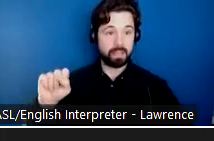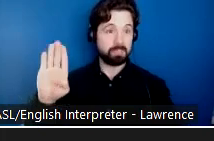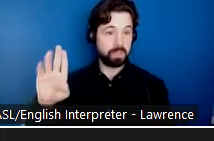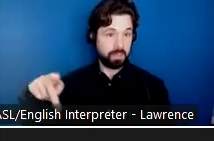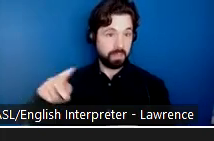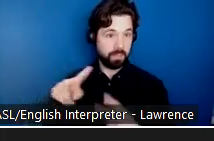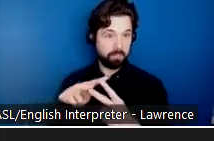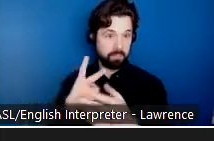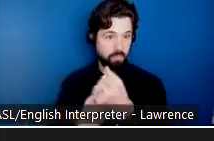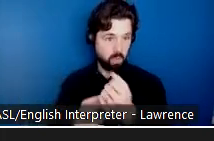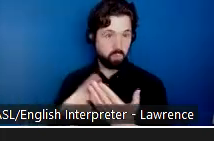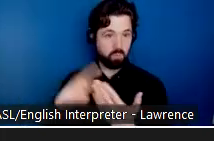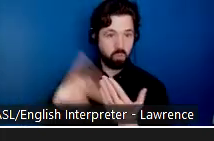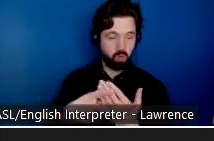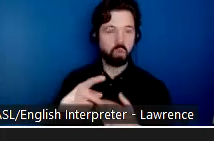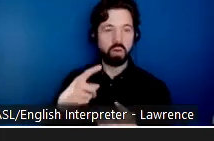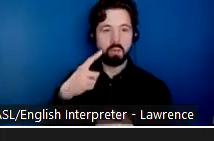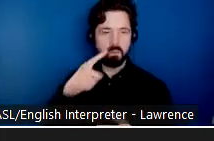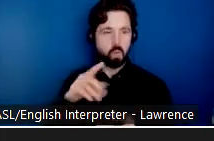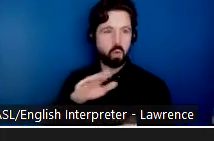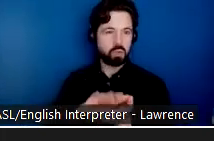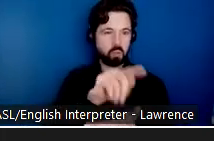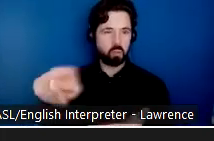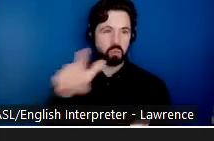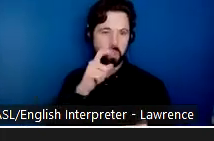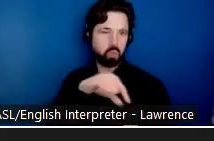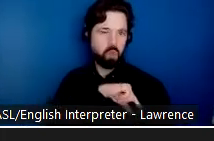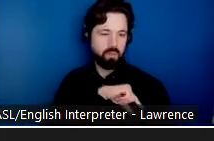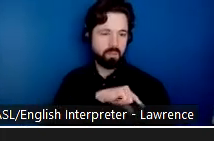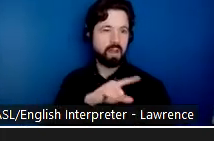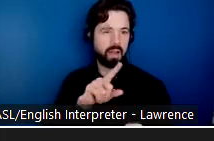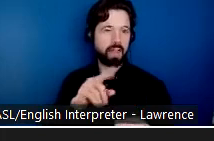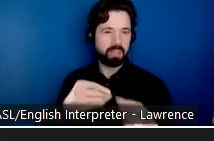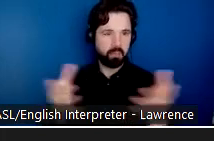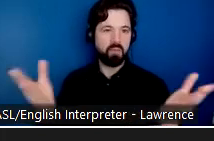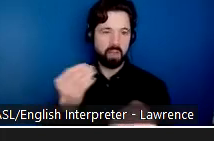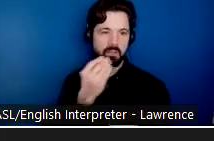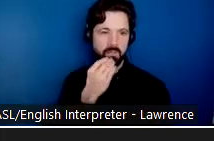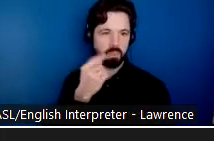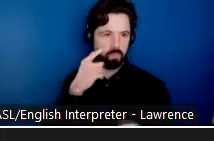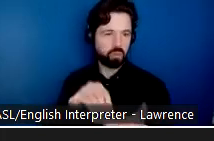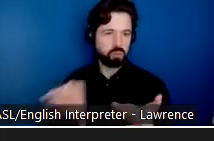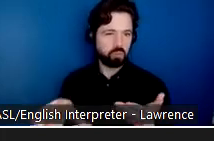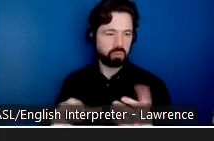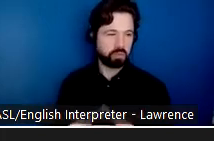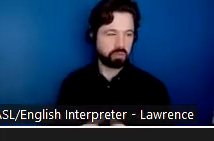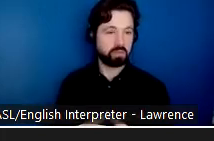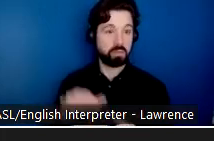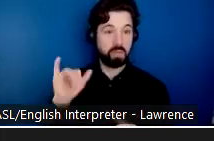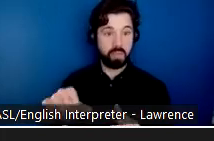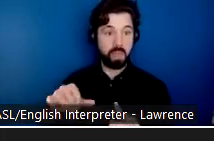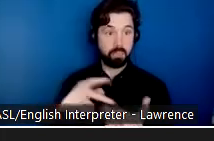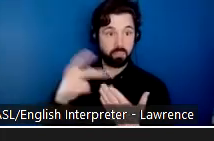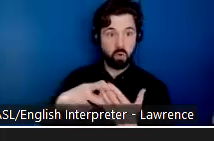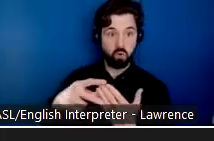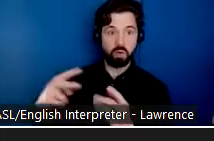programs available to qualifying schools that serve meals to students. It is overseen by the U.S. Department of